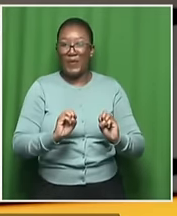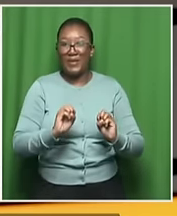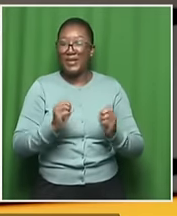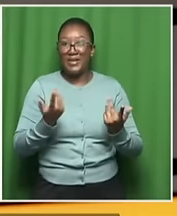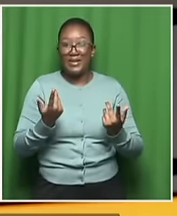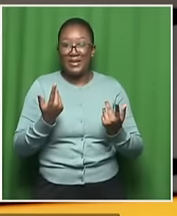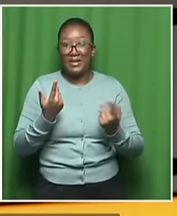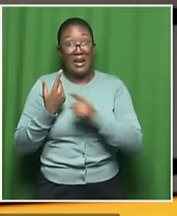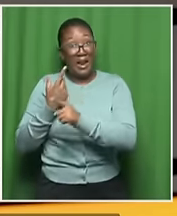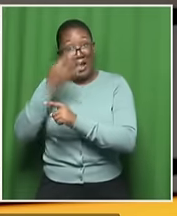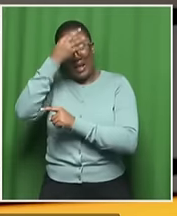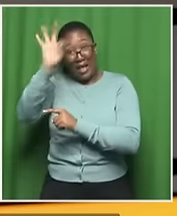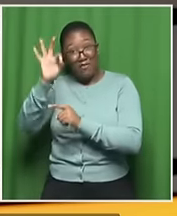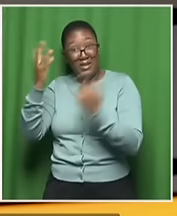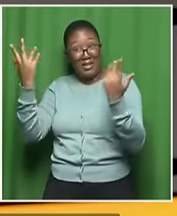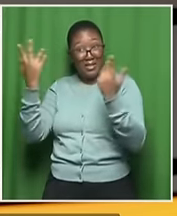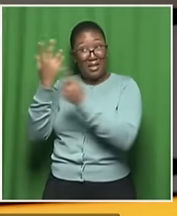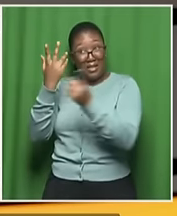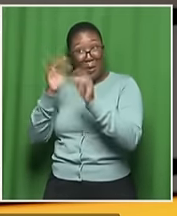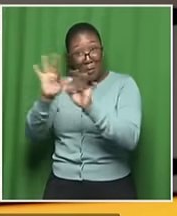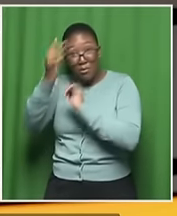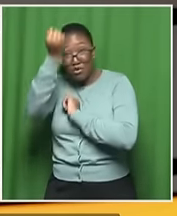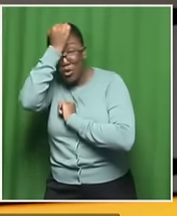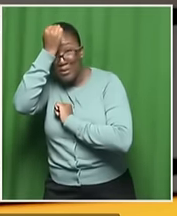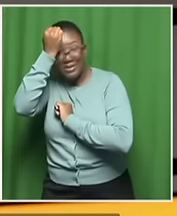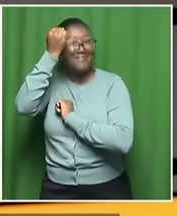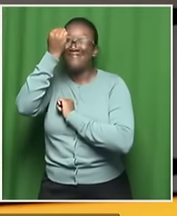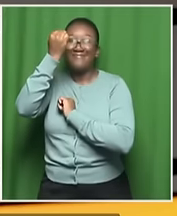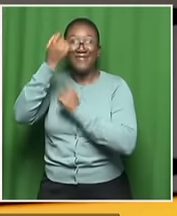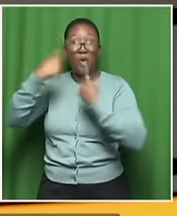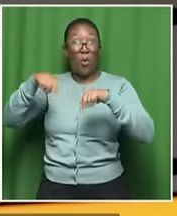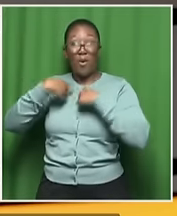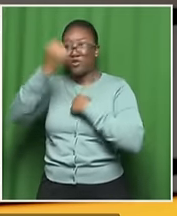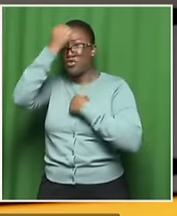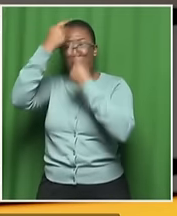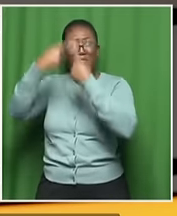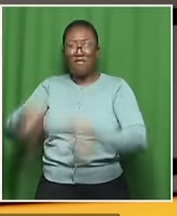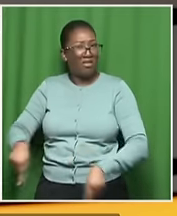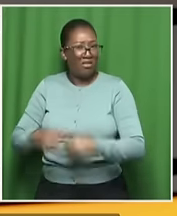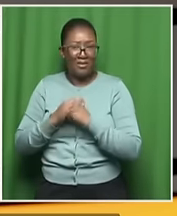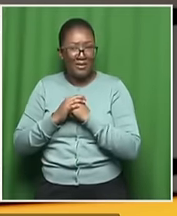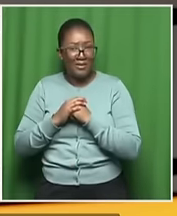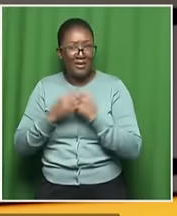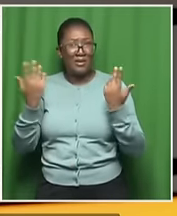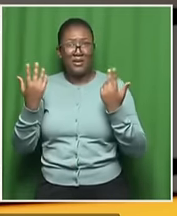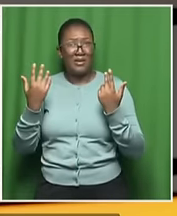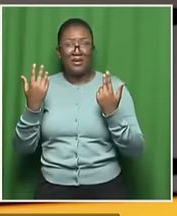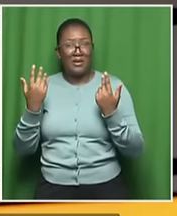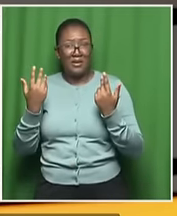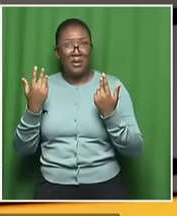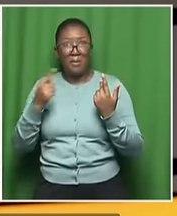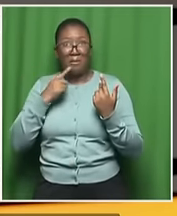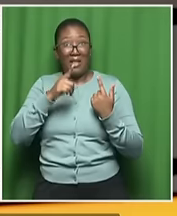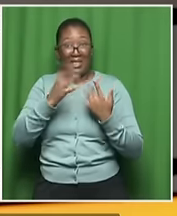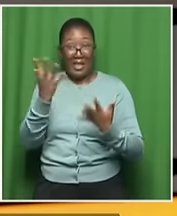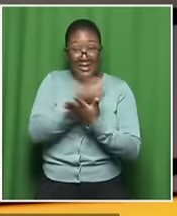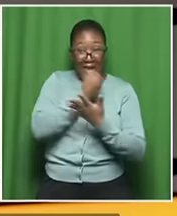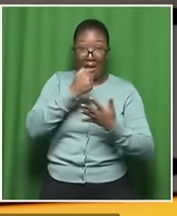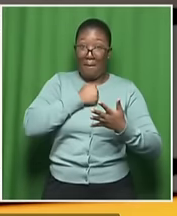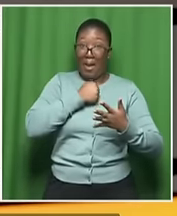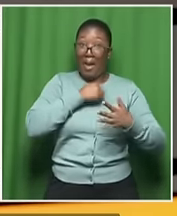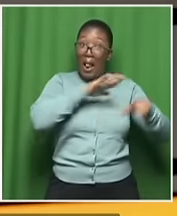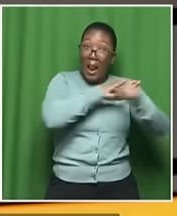people are stupid, and if they are stupid, we are not, because there's no difference with zero compensation